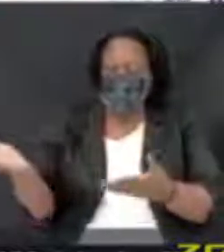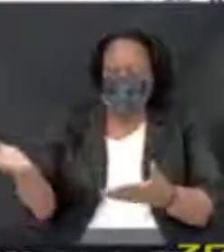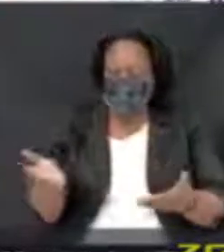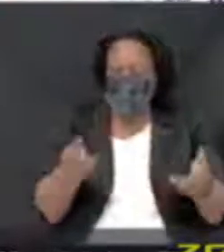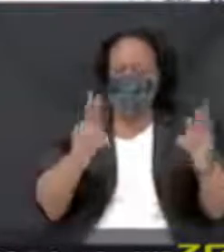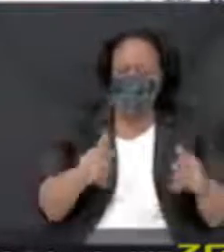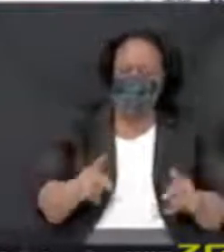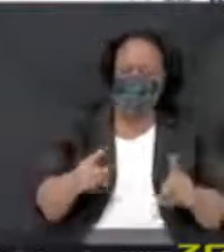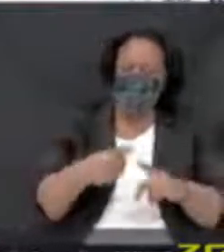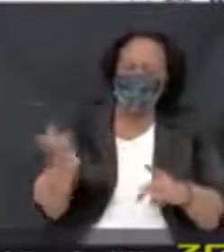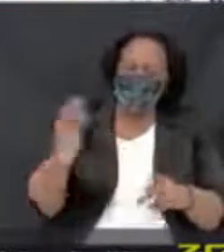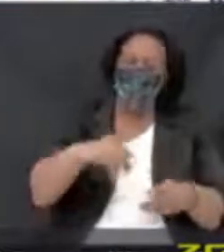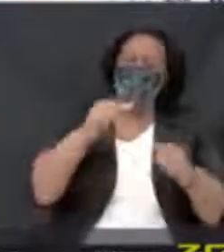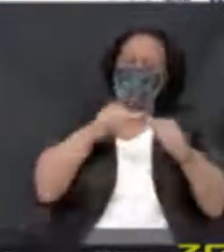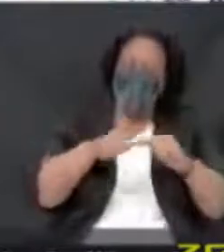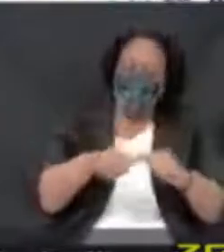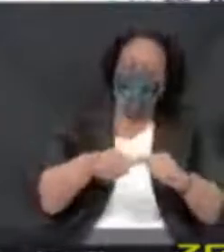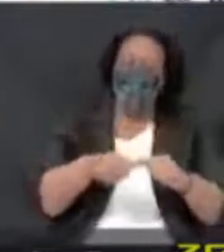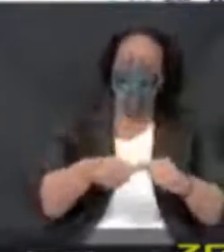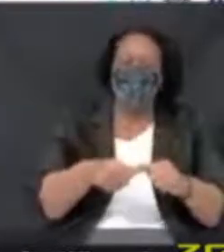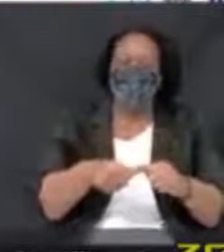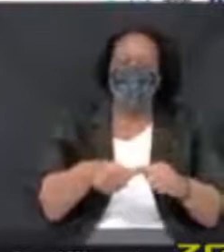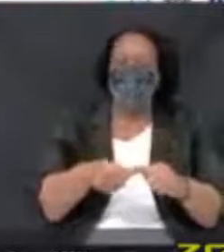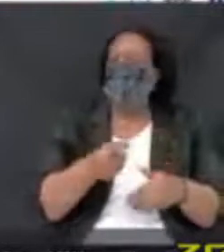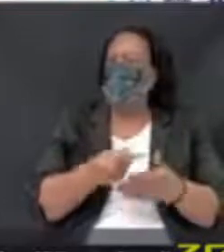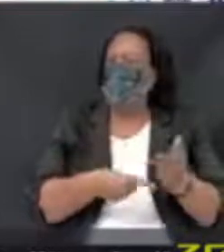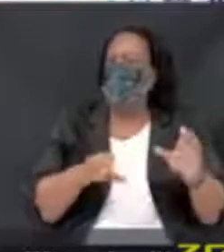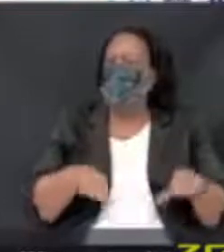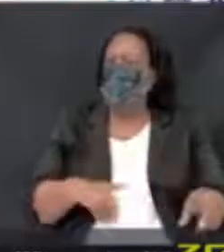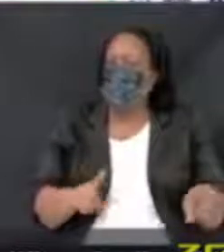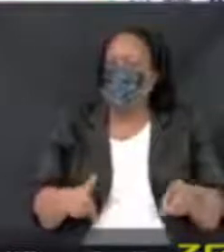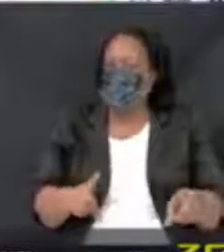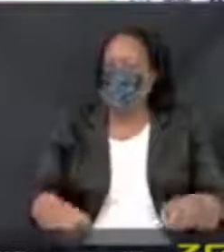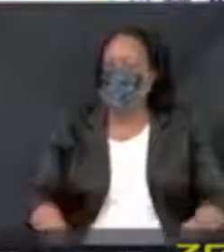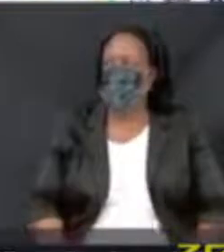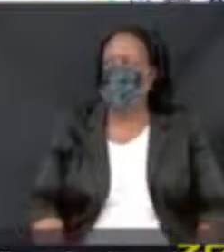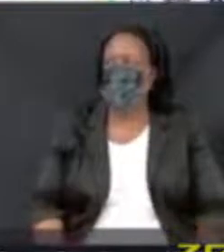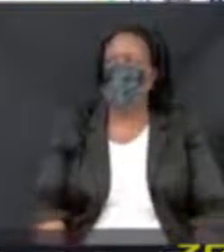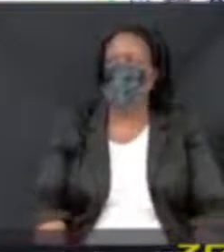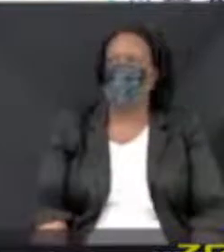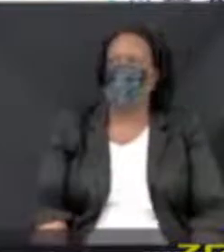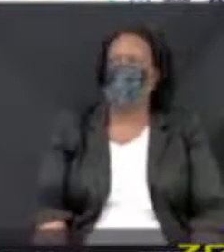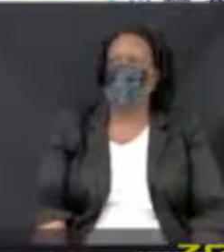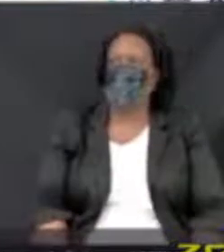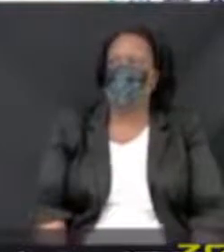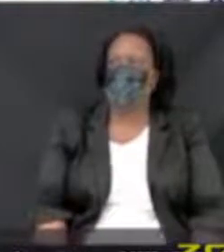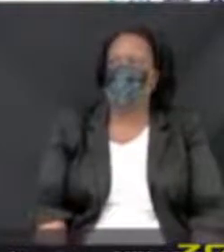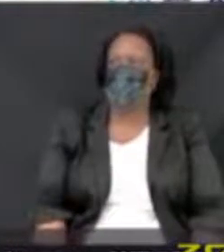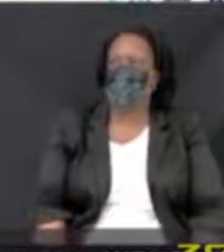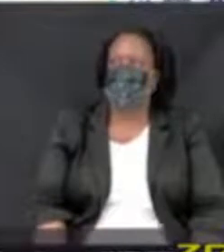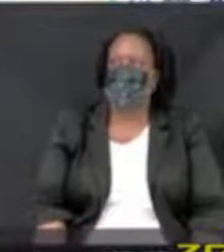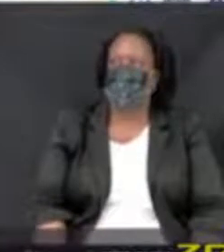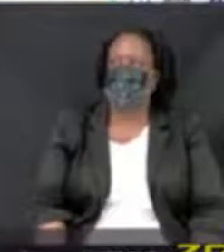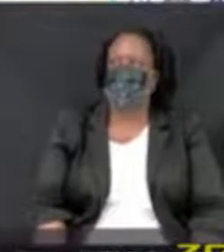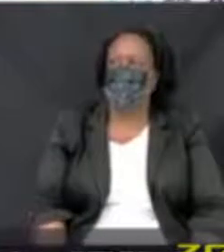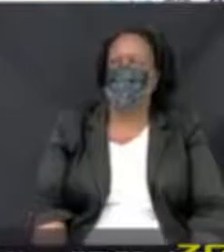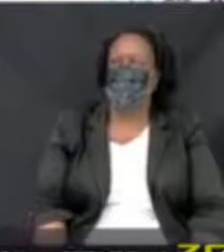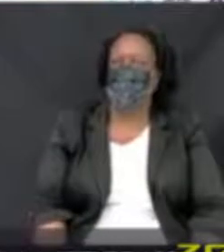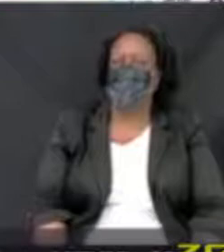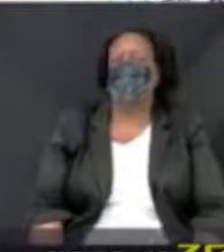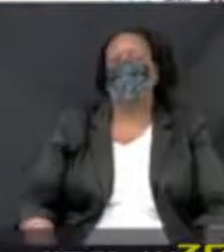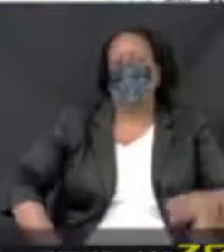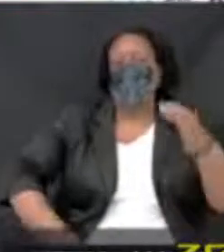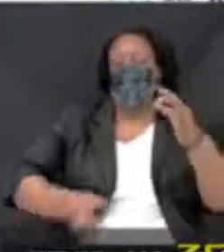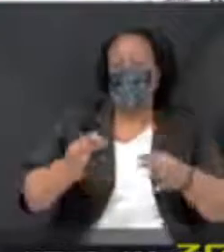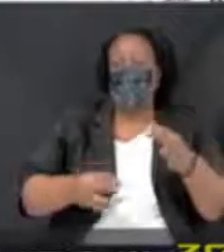Okay, Mr. Williams, thanks for the question. My understanding is that these Airbnbs have to be registered